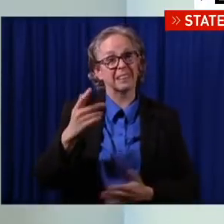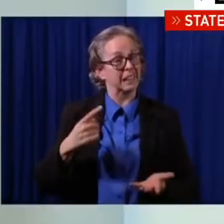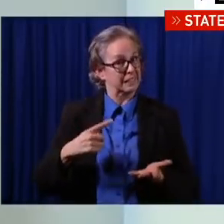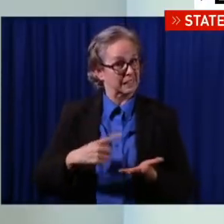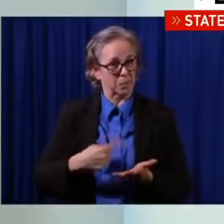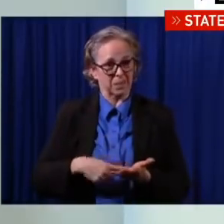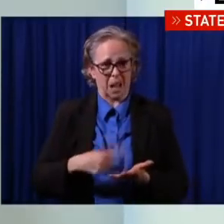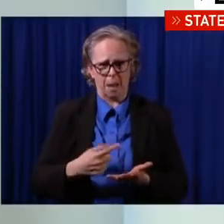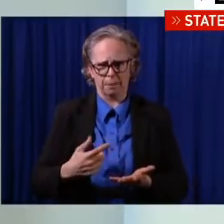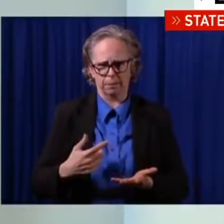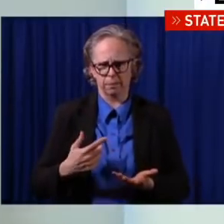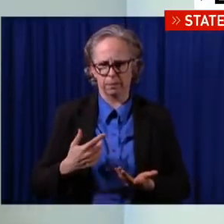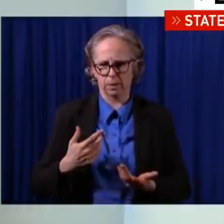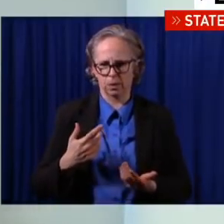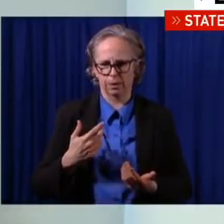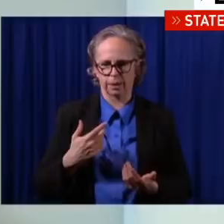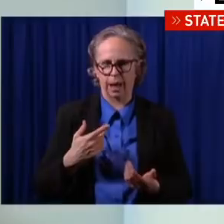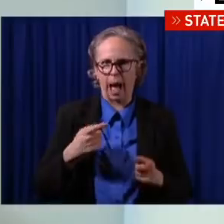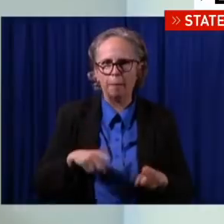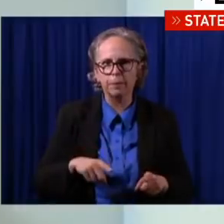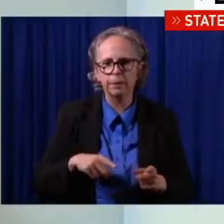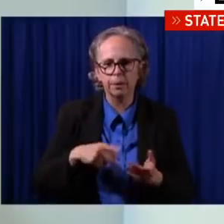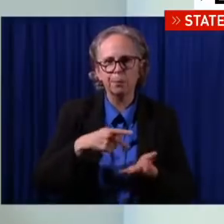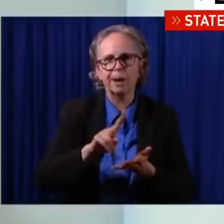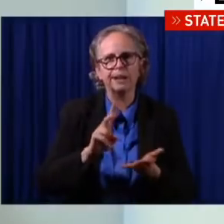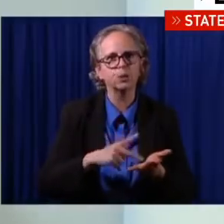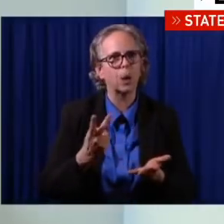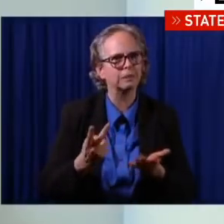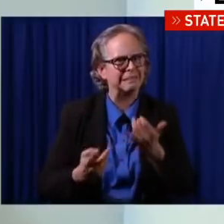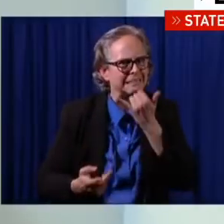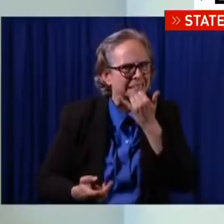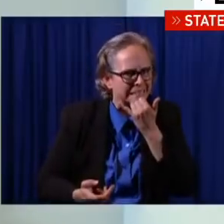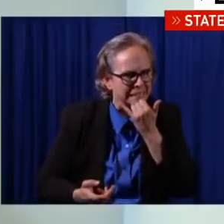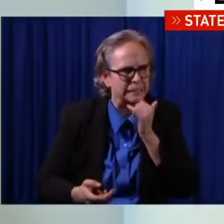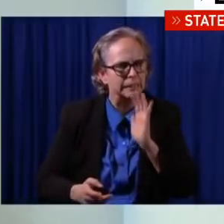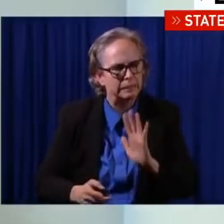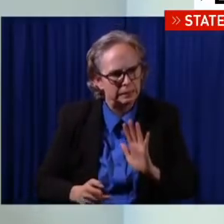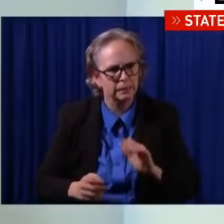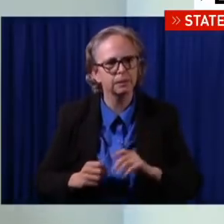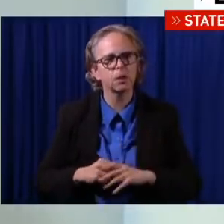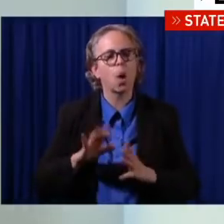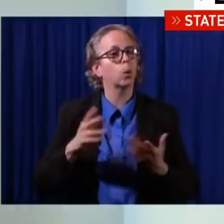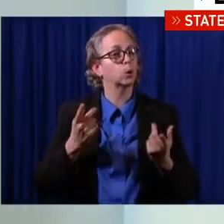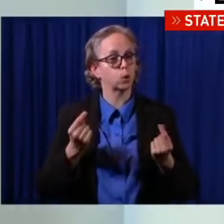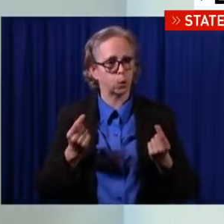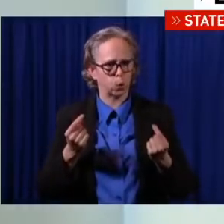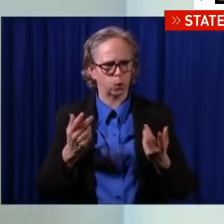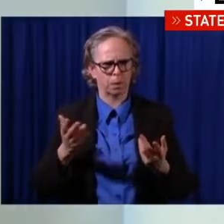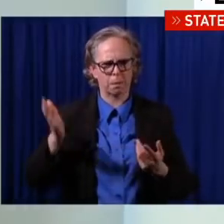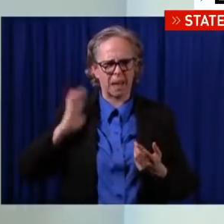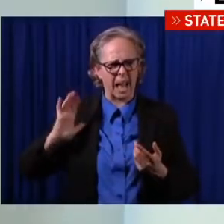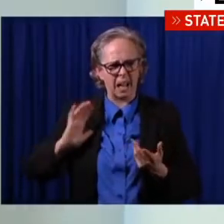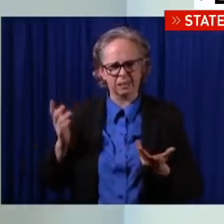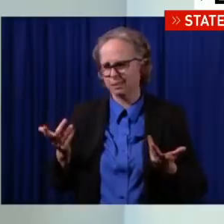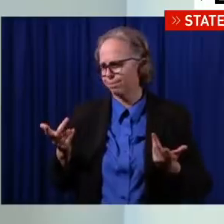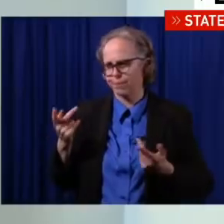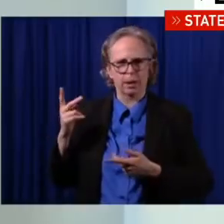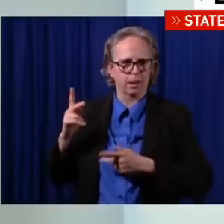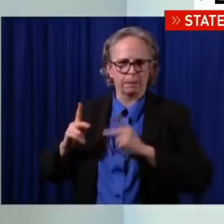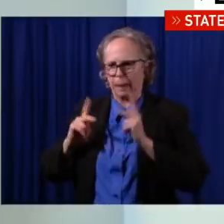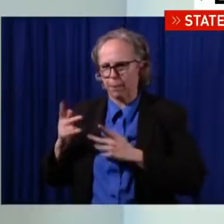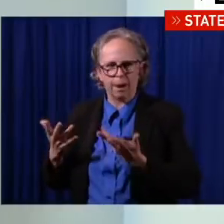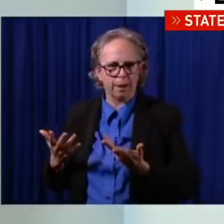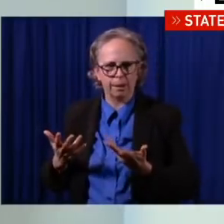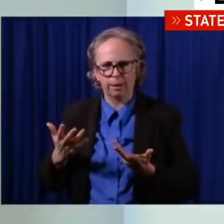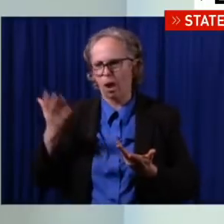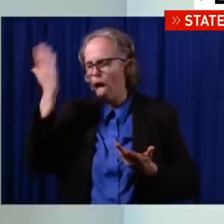pay duplicates. In the past, when you're talking about millions of claims, human beings just couldn't track this all down. There was no way for that to happen.